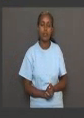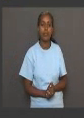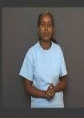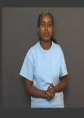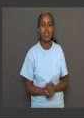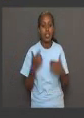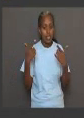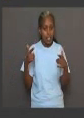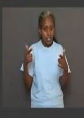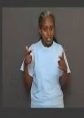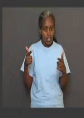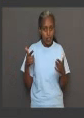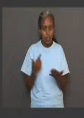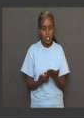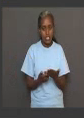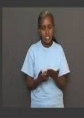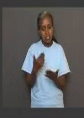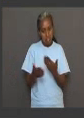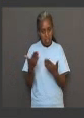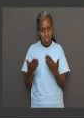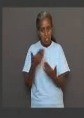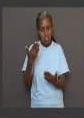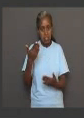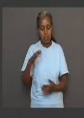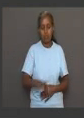for us, this is easy to discover.